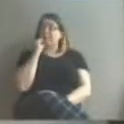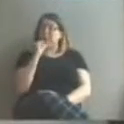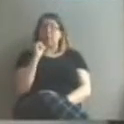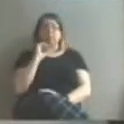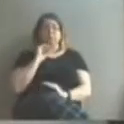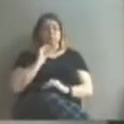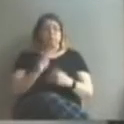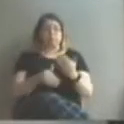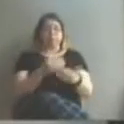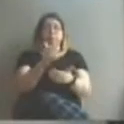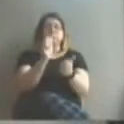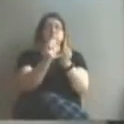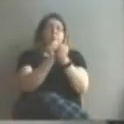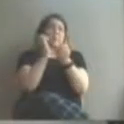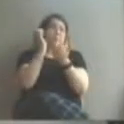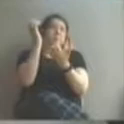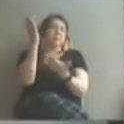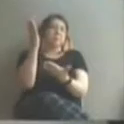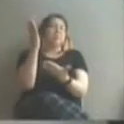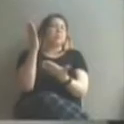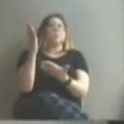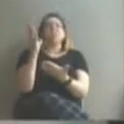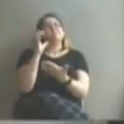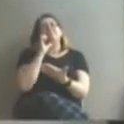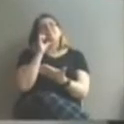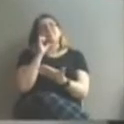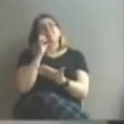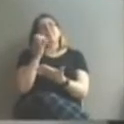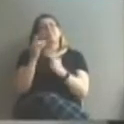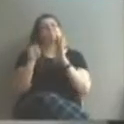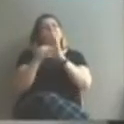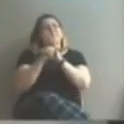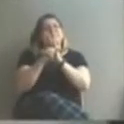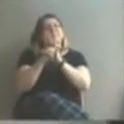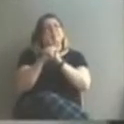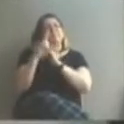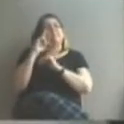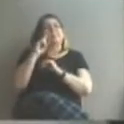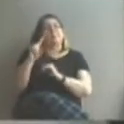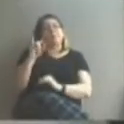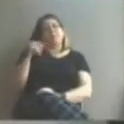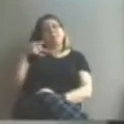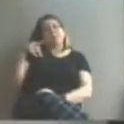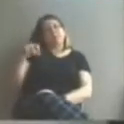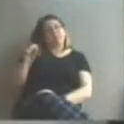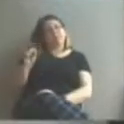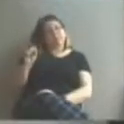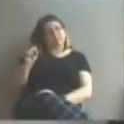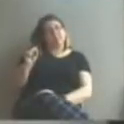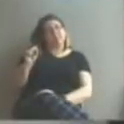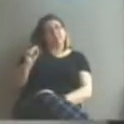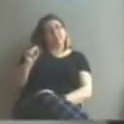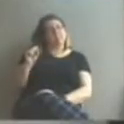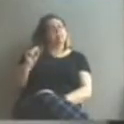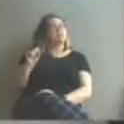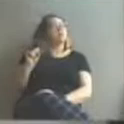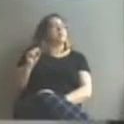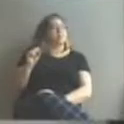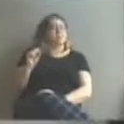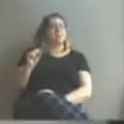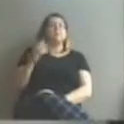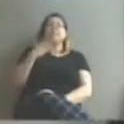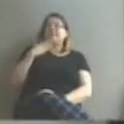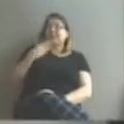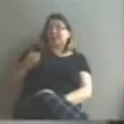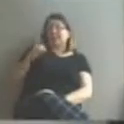the recommendations, to me, is a disservice to the academic success for the Jefferson County Public Schools. So I thank you